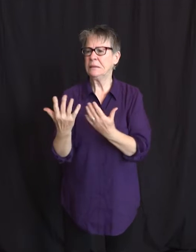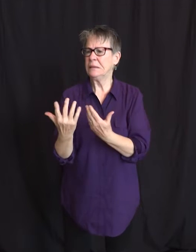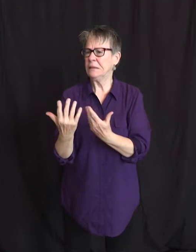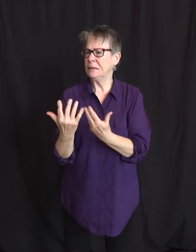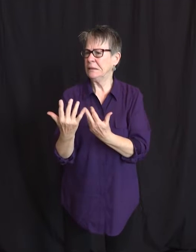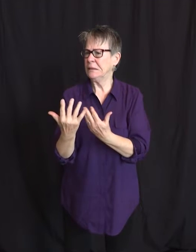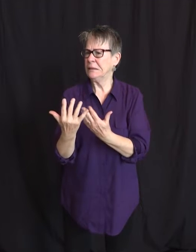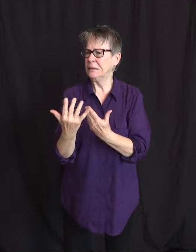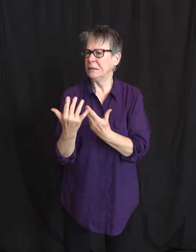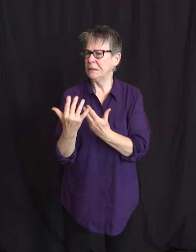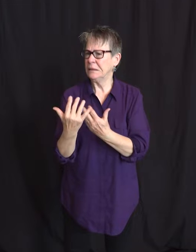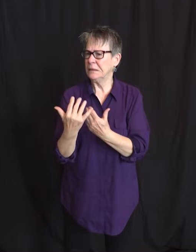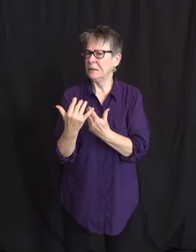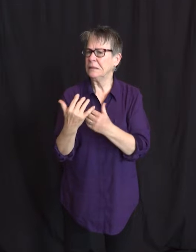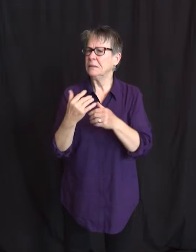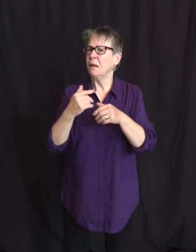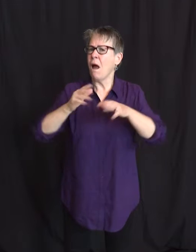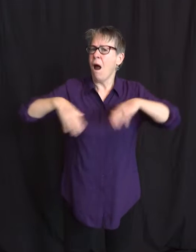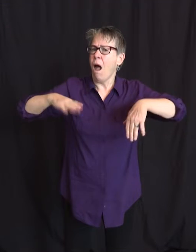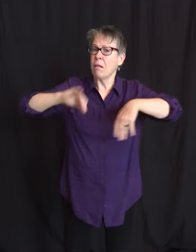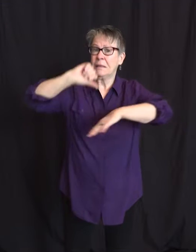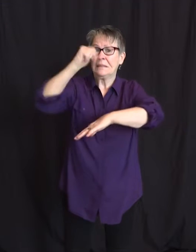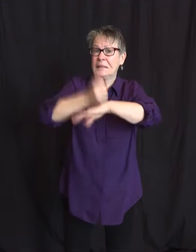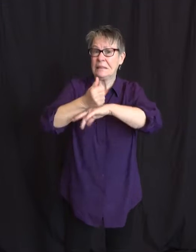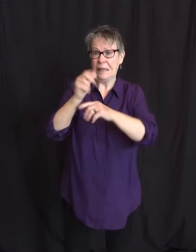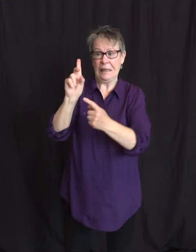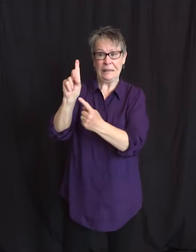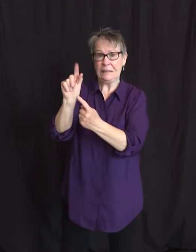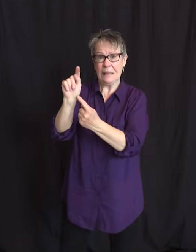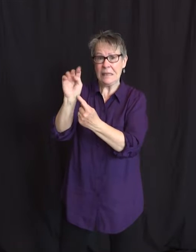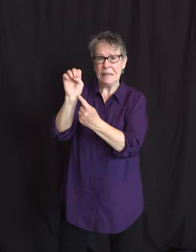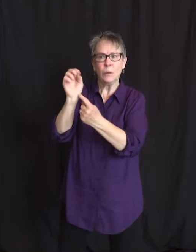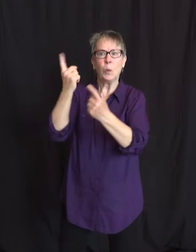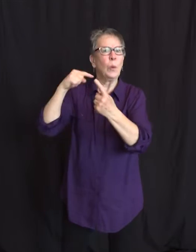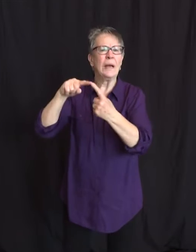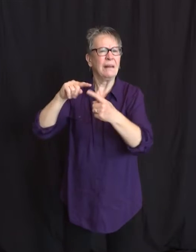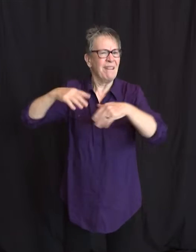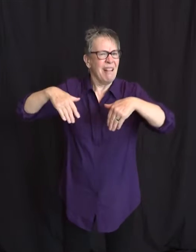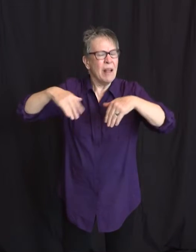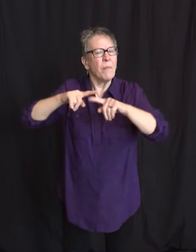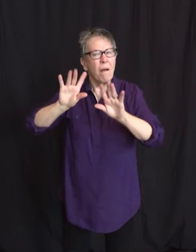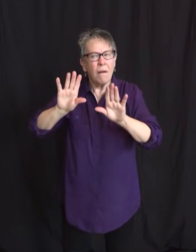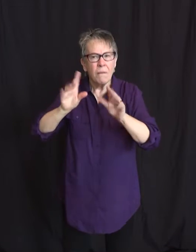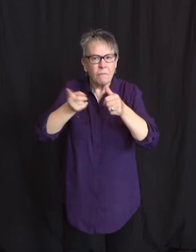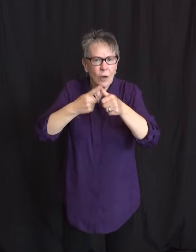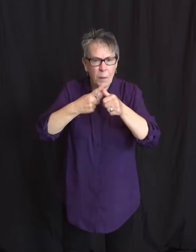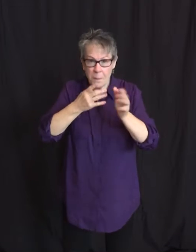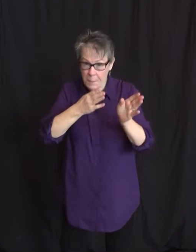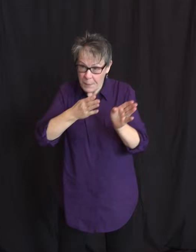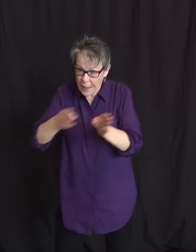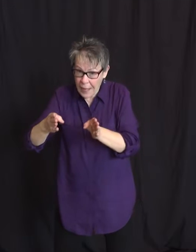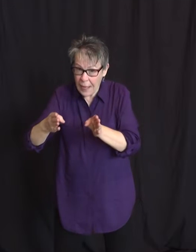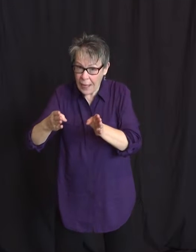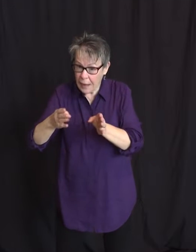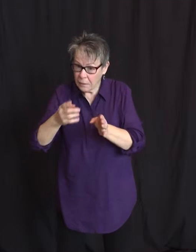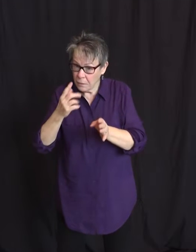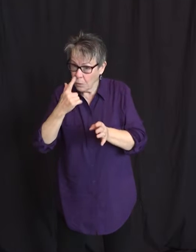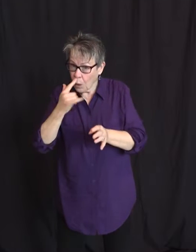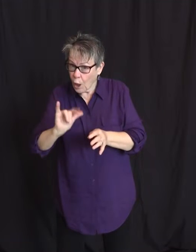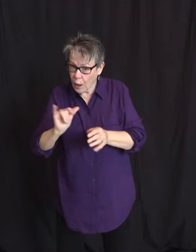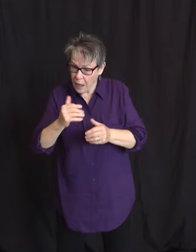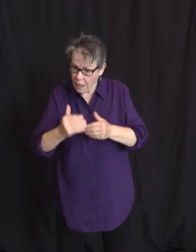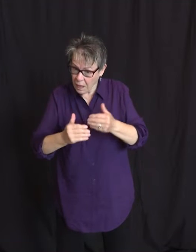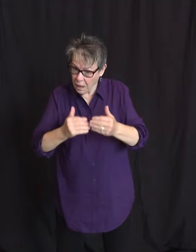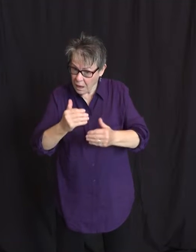out here today, Governor. They understand that the reopening is not something that a governor can